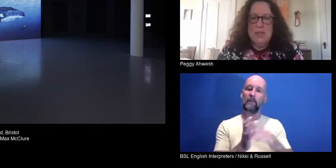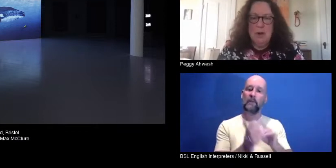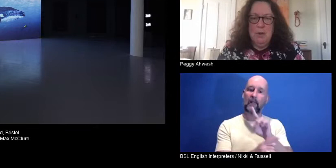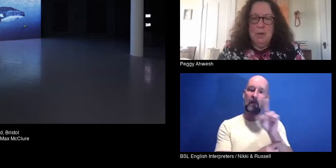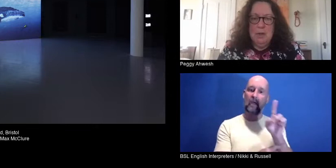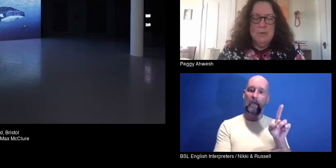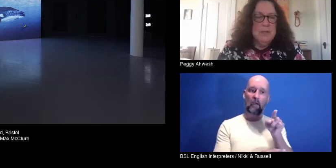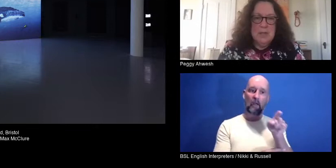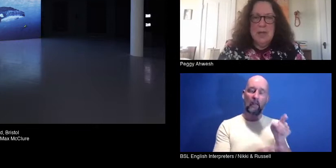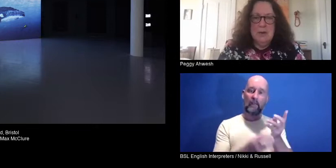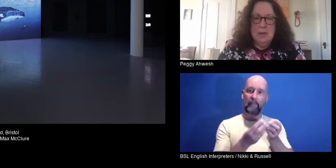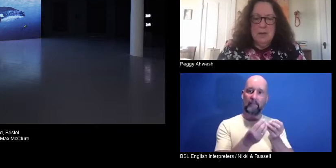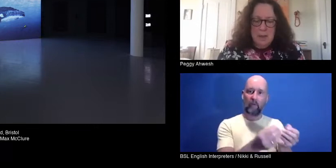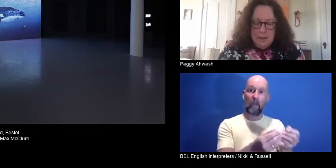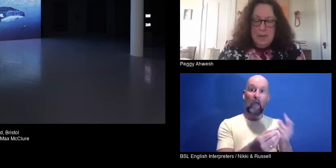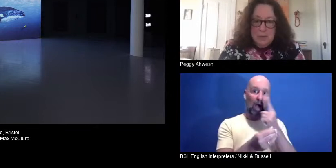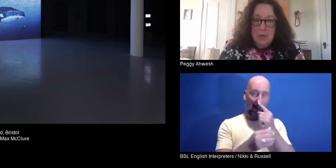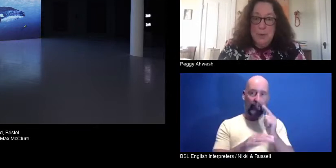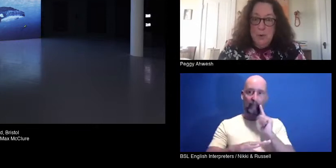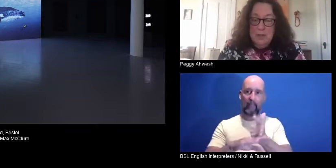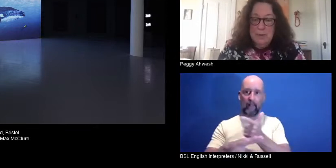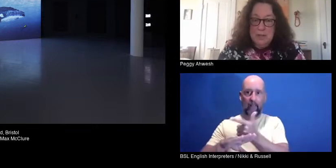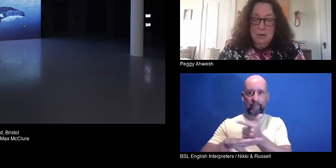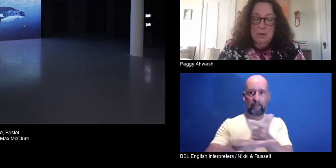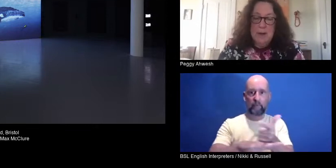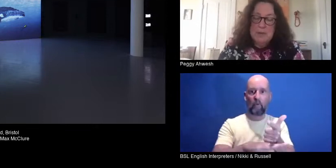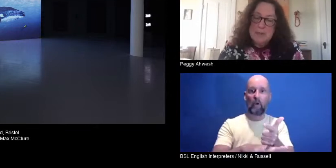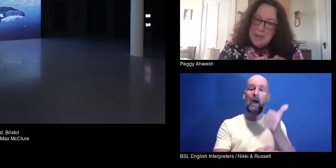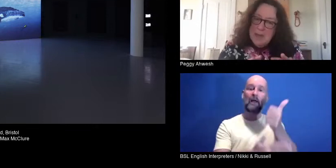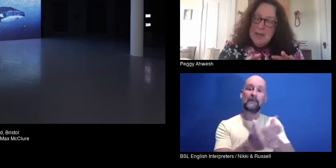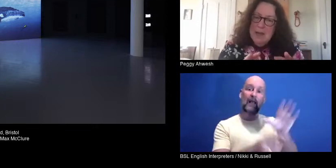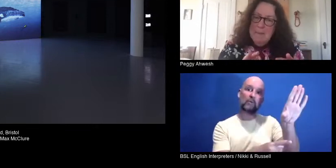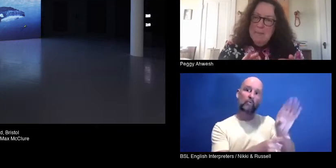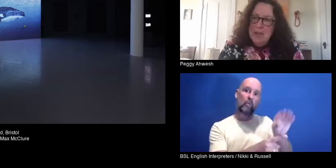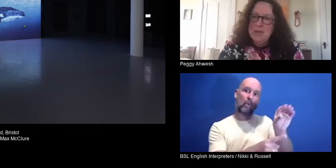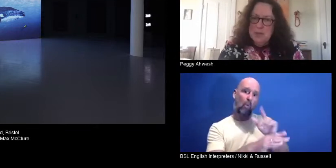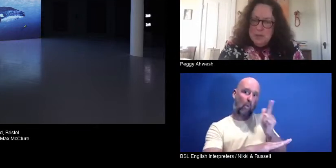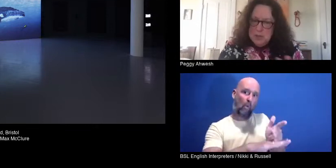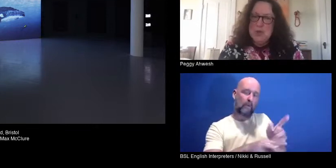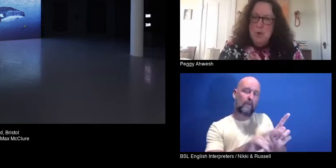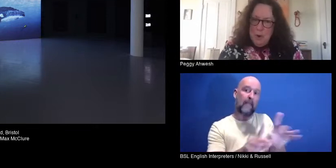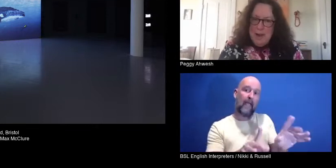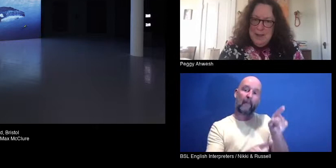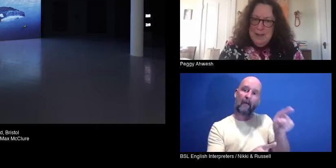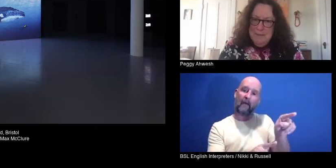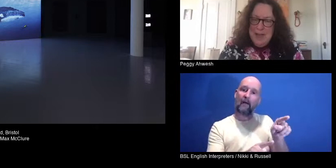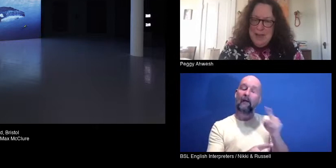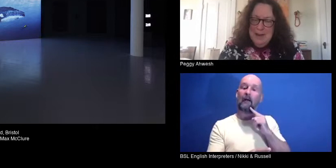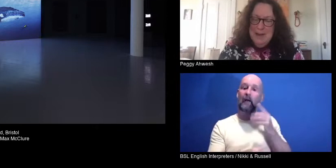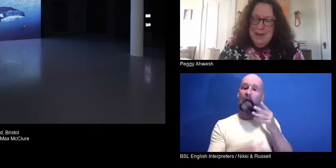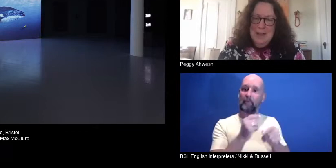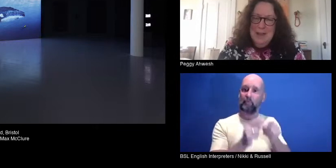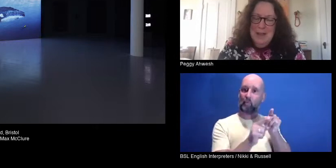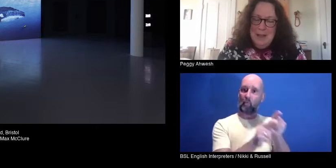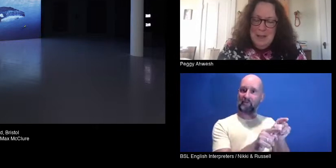with the material. It was months later. And then I started recording the material, but I was like, that's the story of